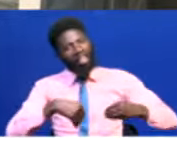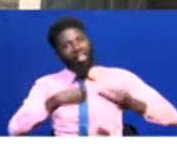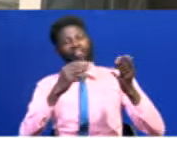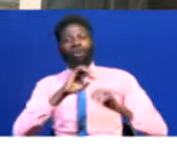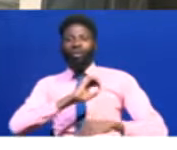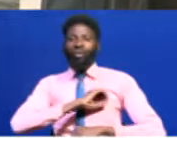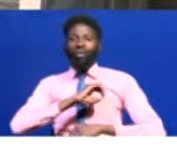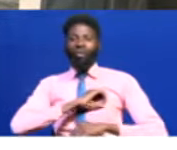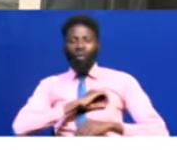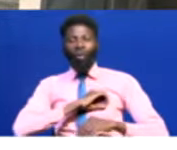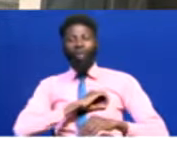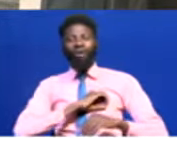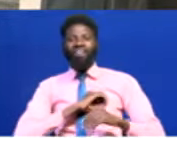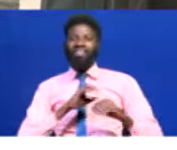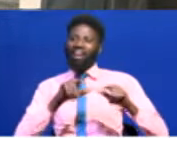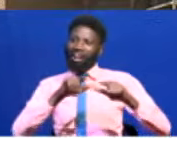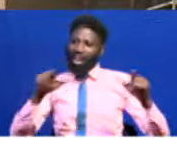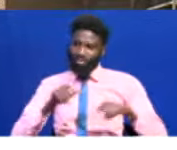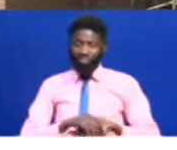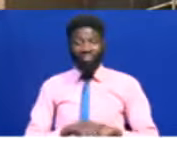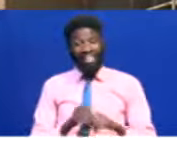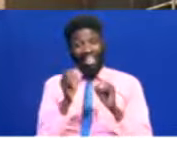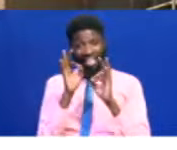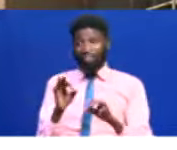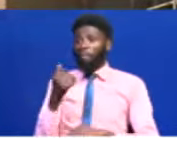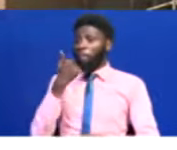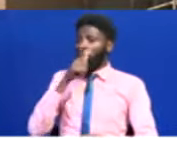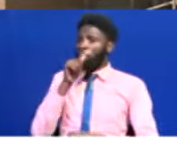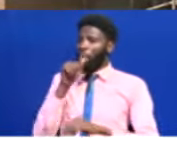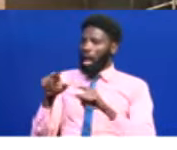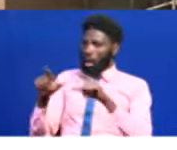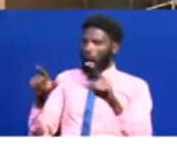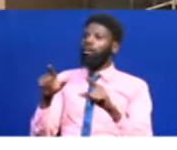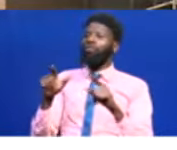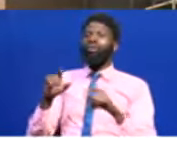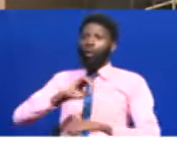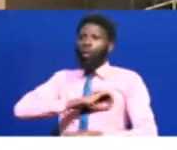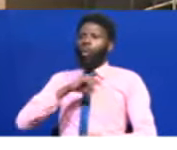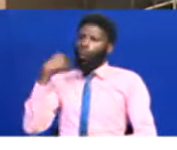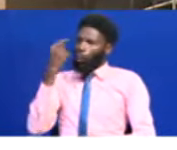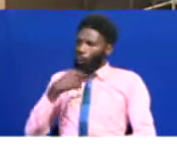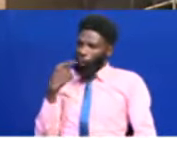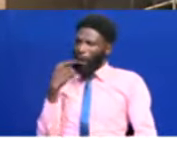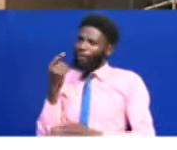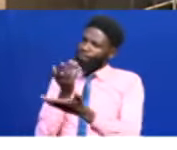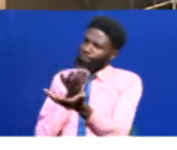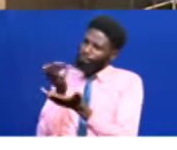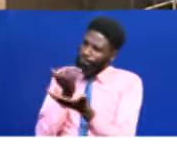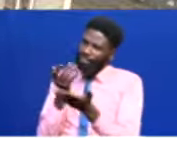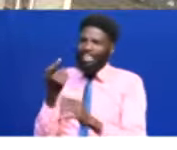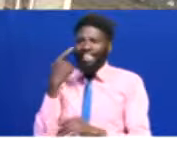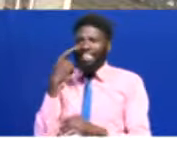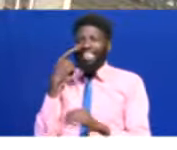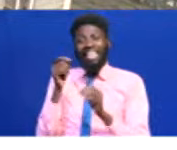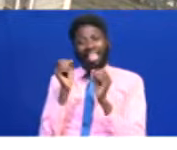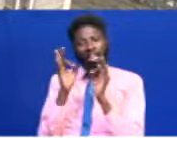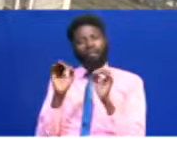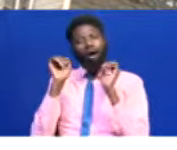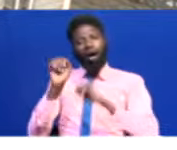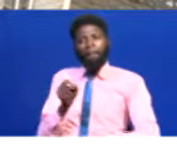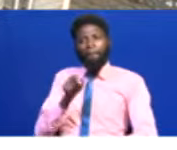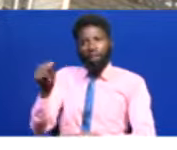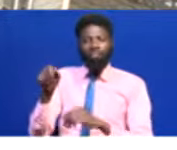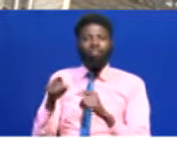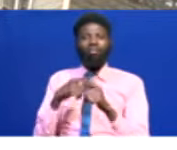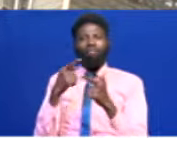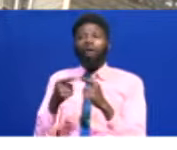if it's private land, we engage the owners of those land and see the best way to compensate them and resettle those people